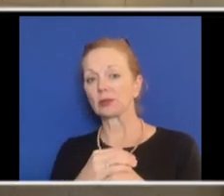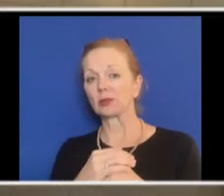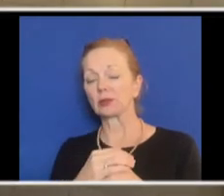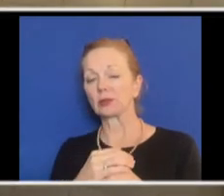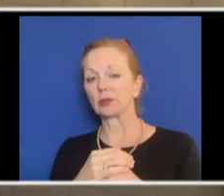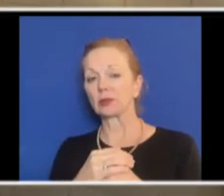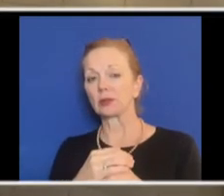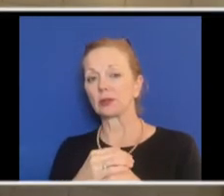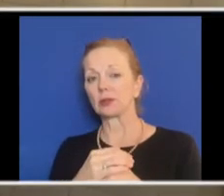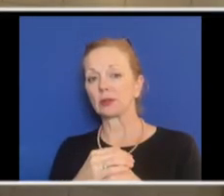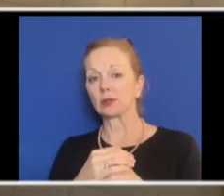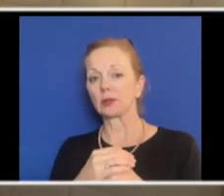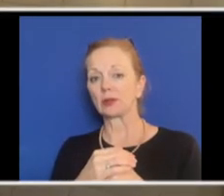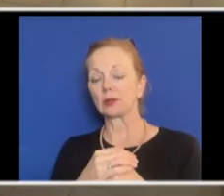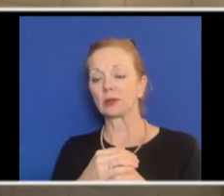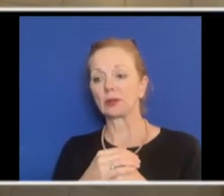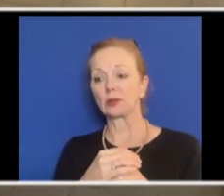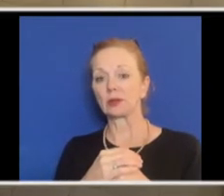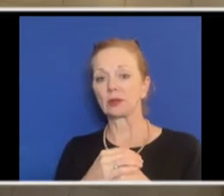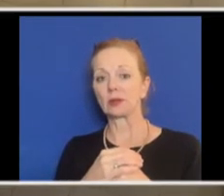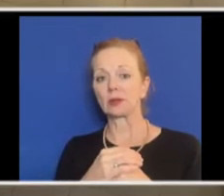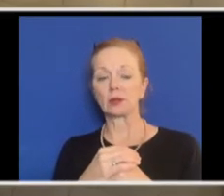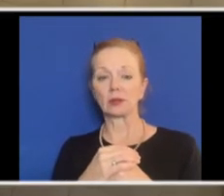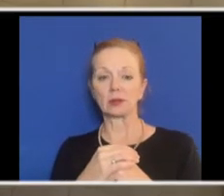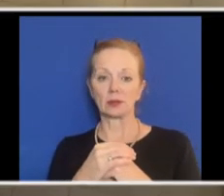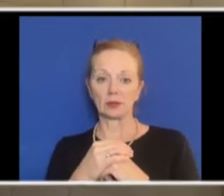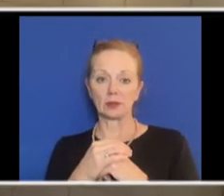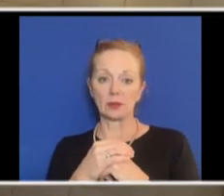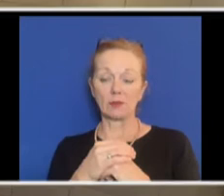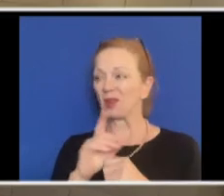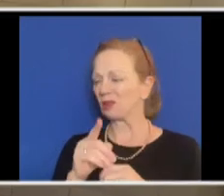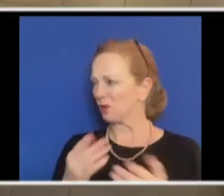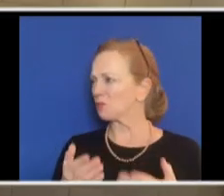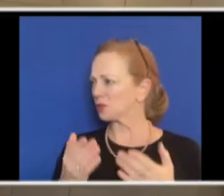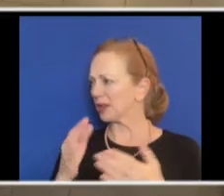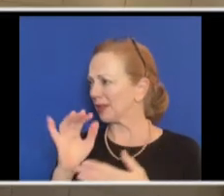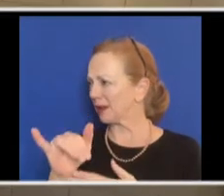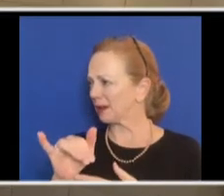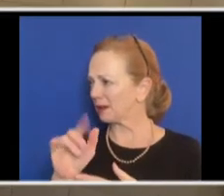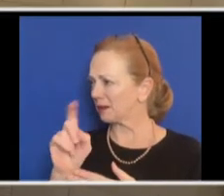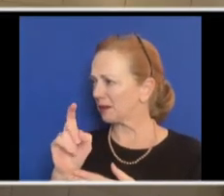you can ask it's a it's a you're you're presiding me at pretend